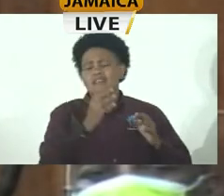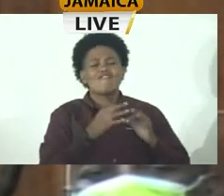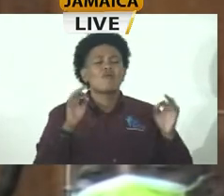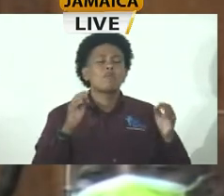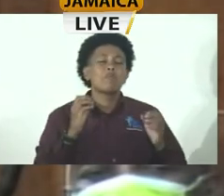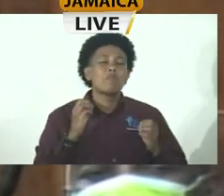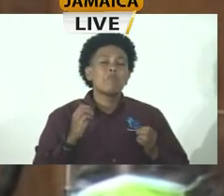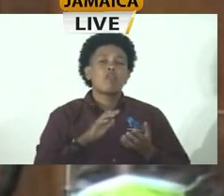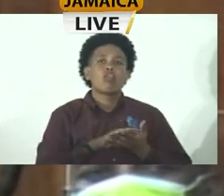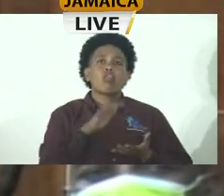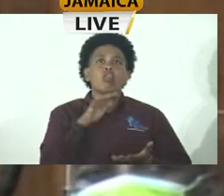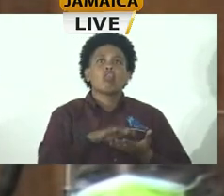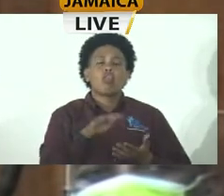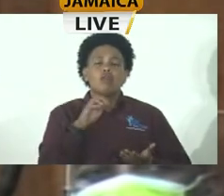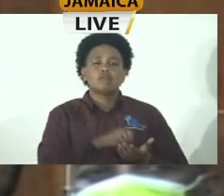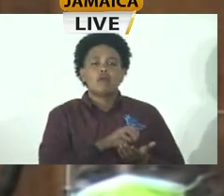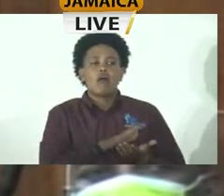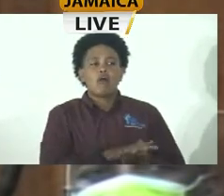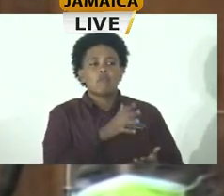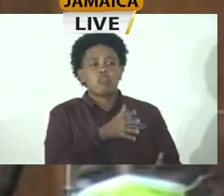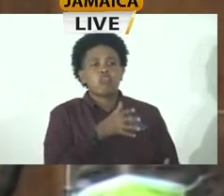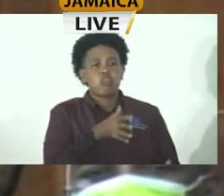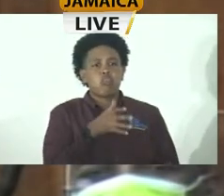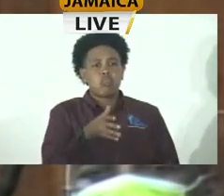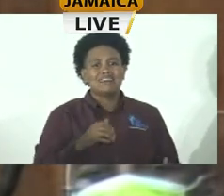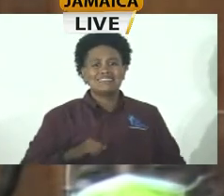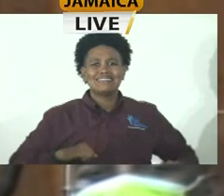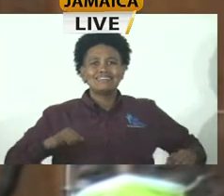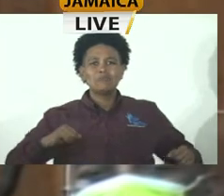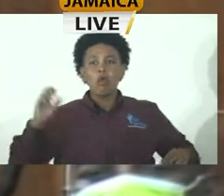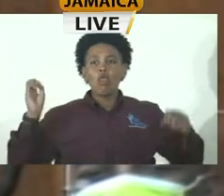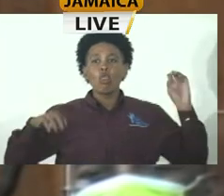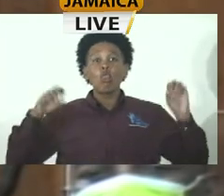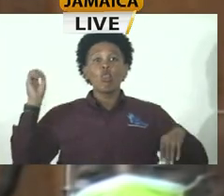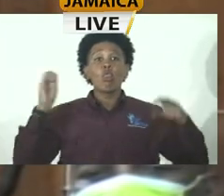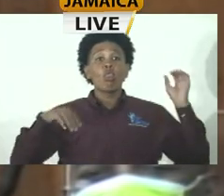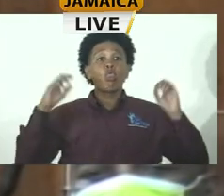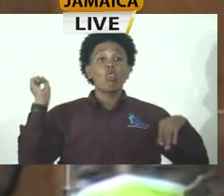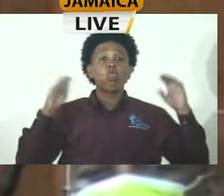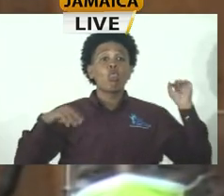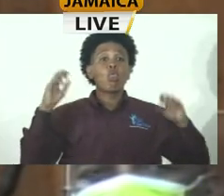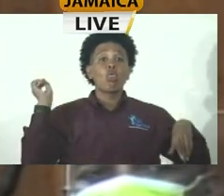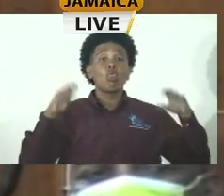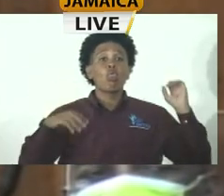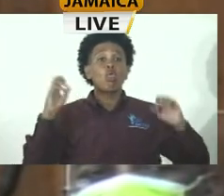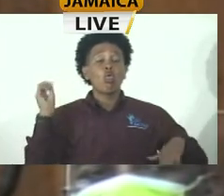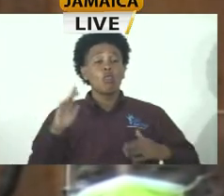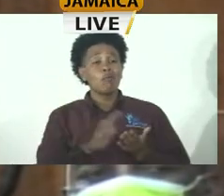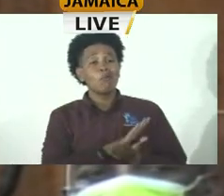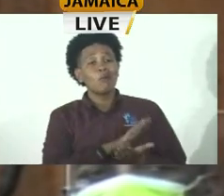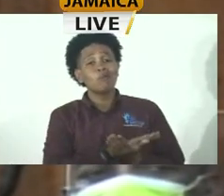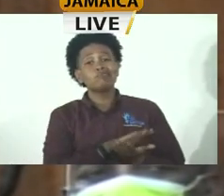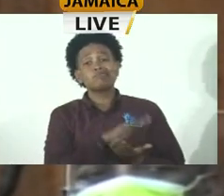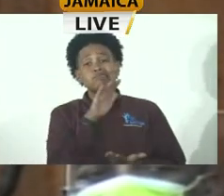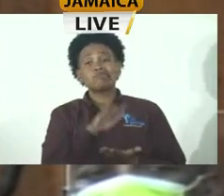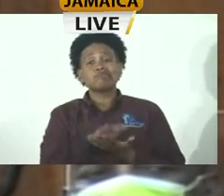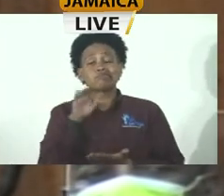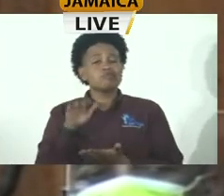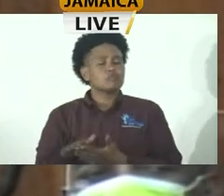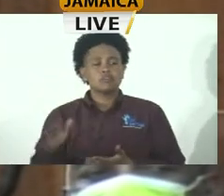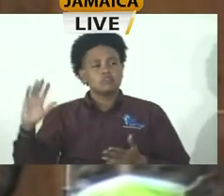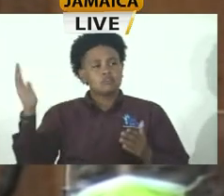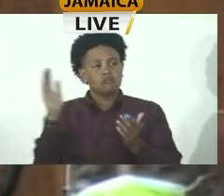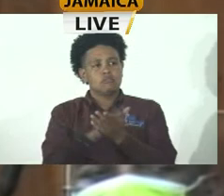hundreds of thousands of square footages in across the court complexes any one of us who have had the